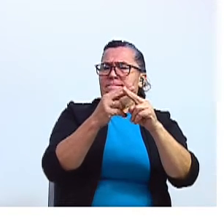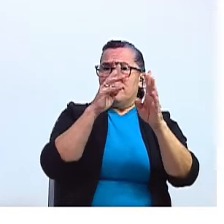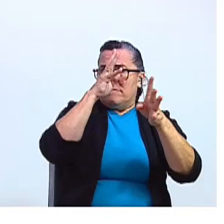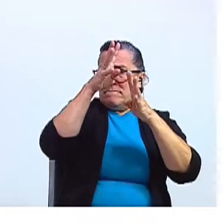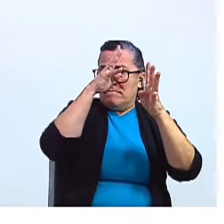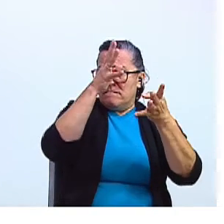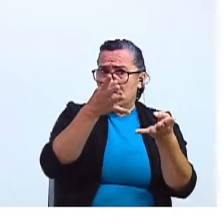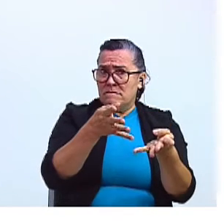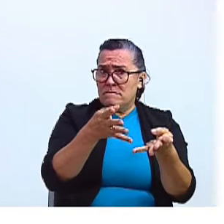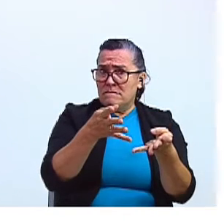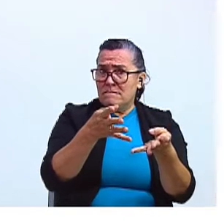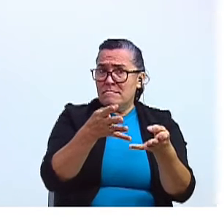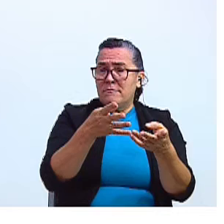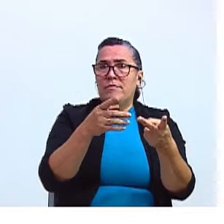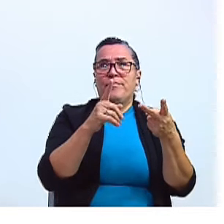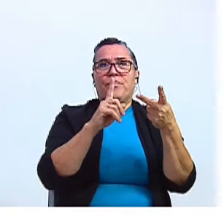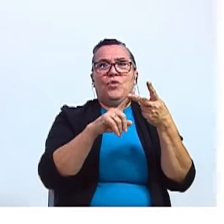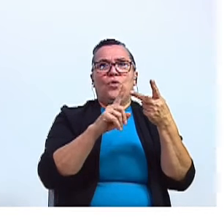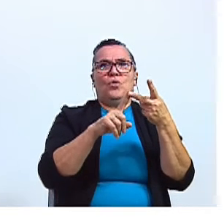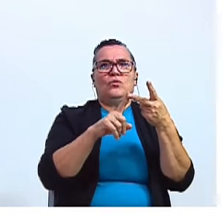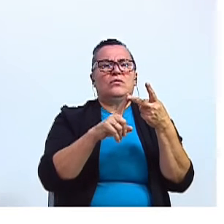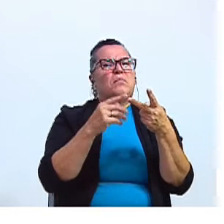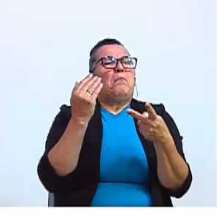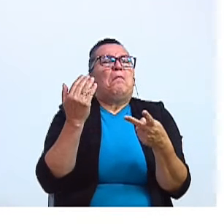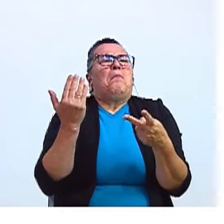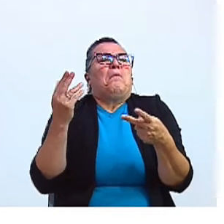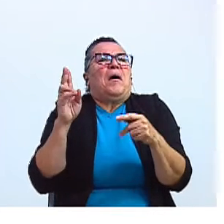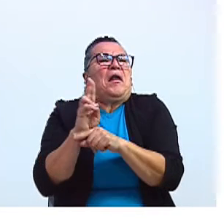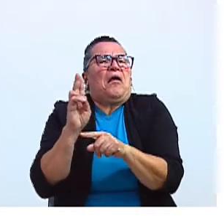invention? What is it for?